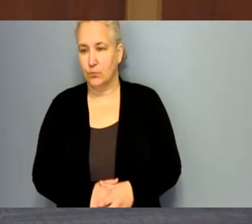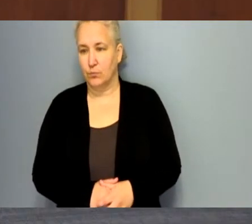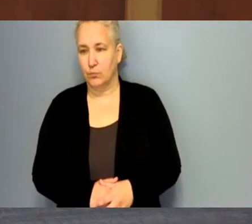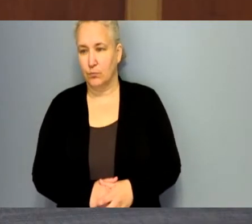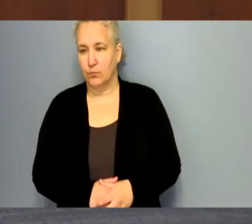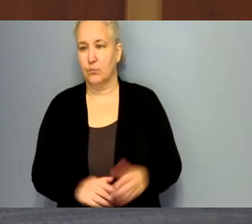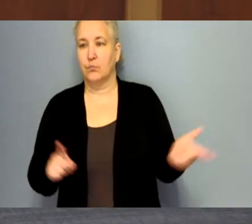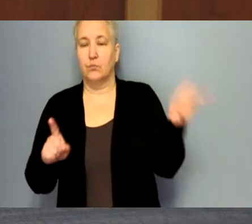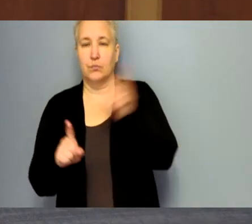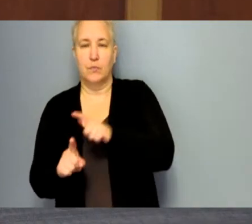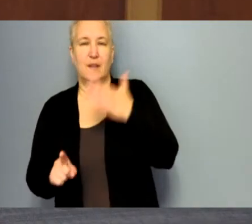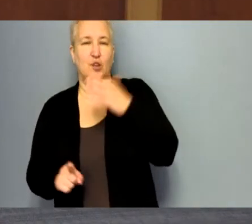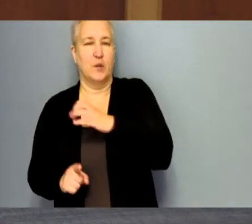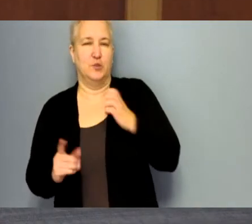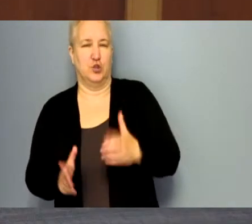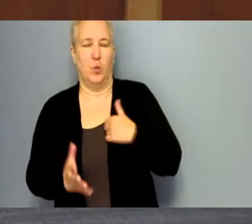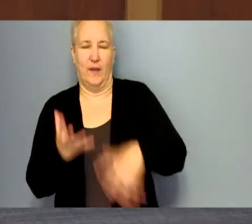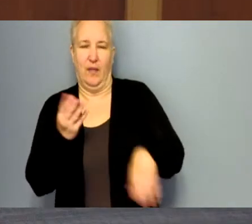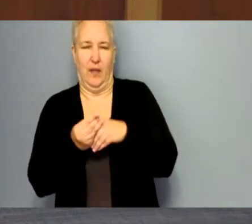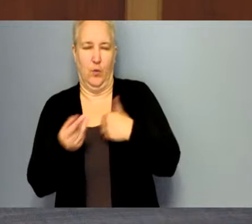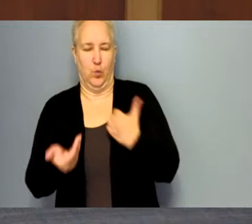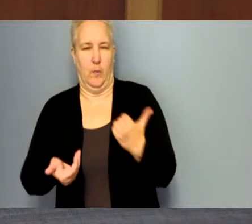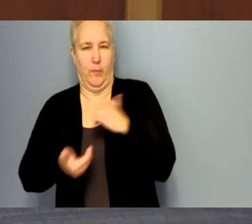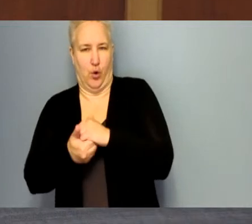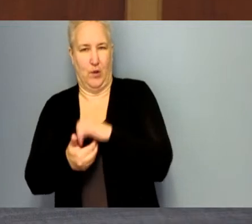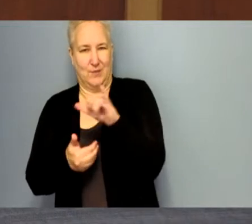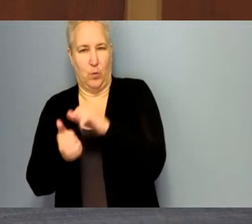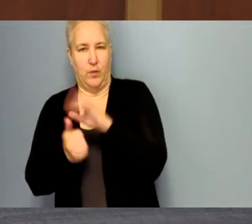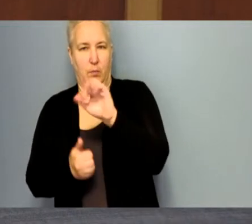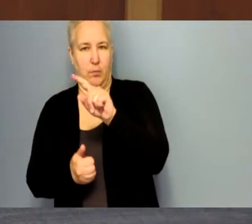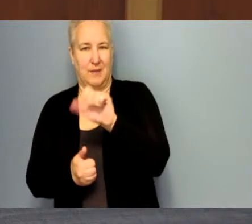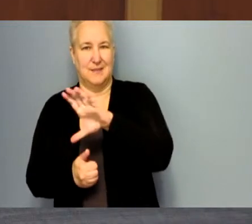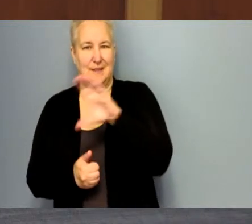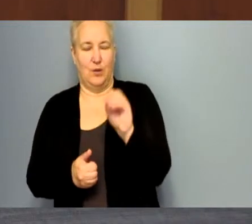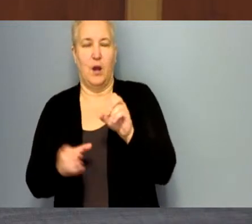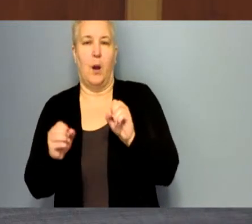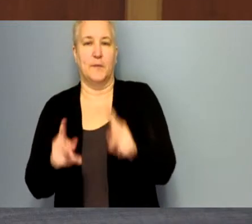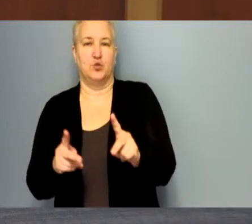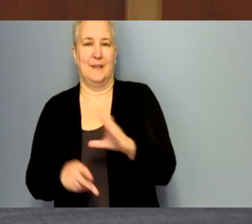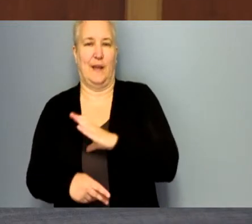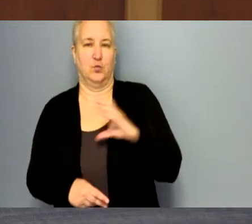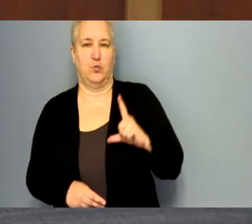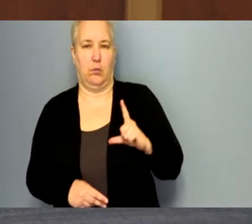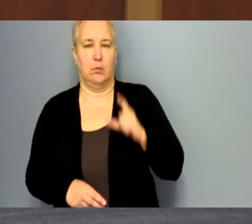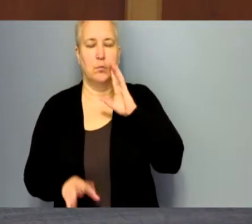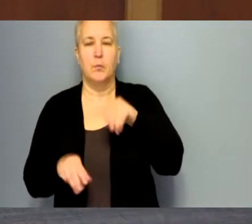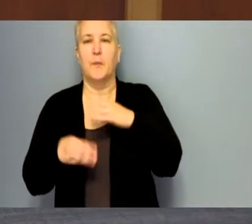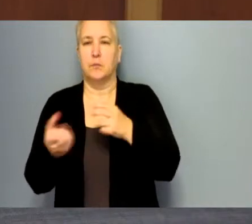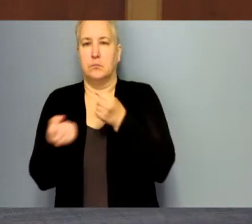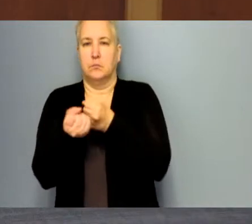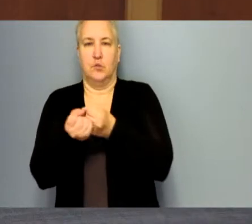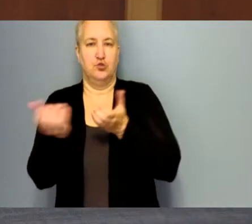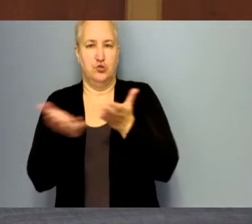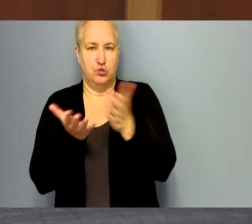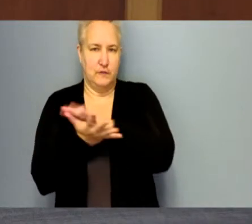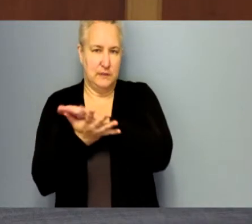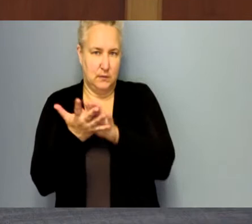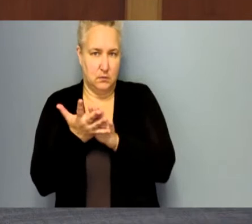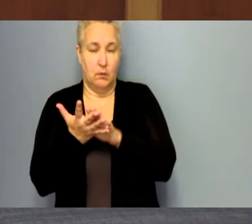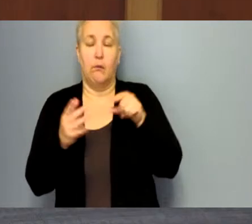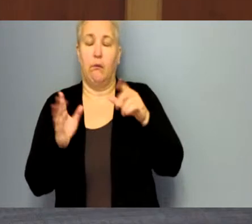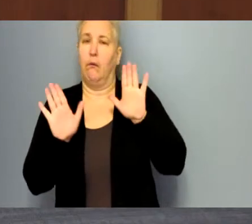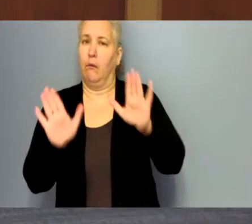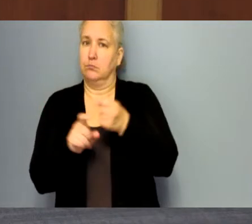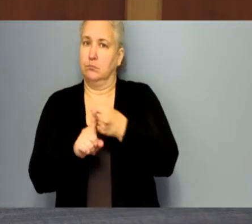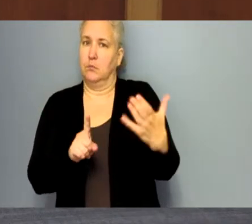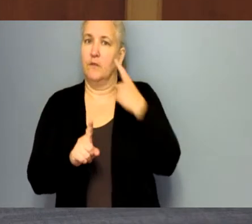Thanks, Commissioner. I just wanted to add that we'll be partnering as well with Bucks County Opportunity Council, and they'll be providing those supportive services, and this is a great expansion